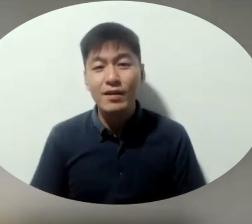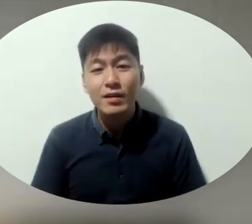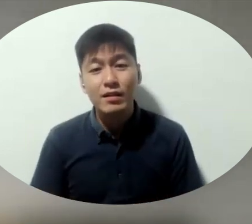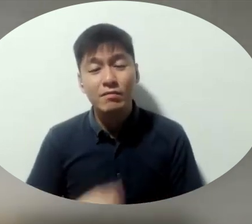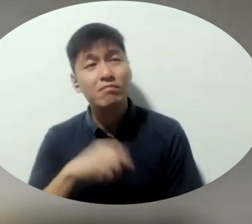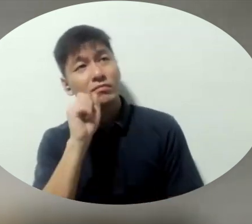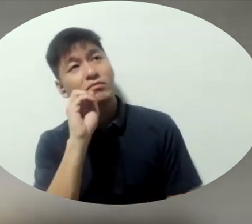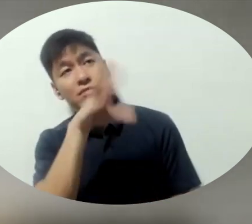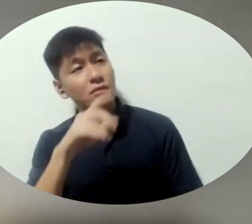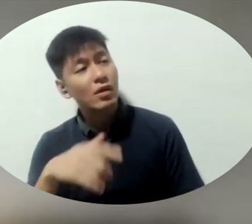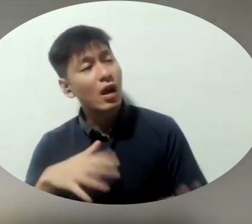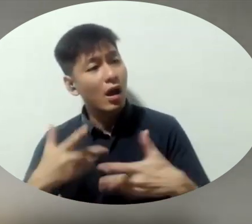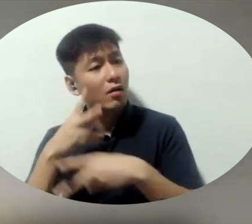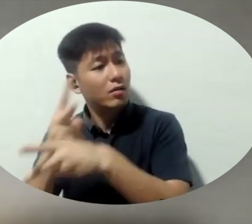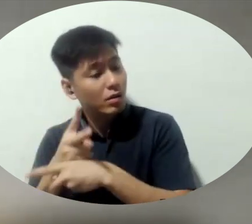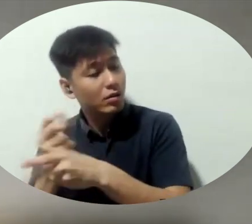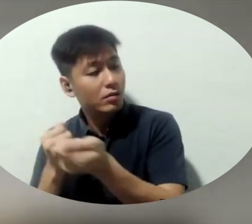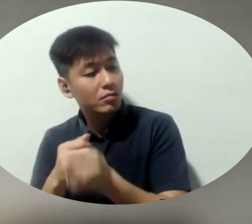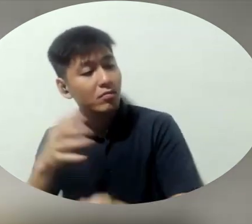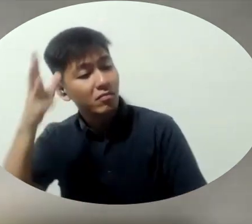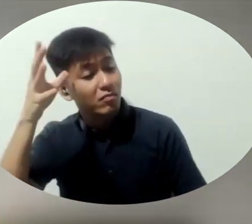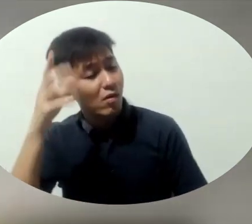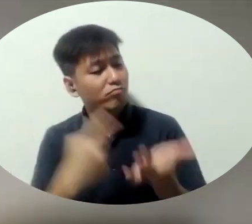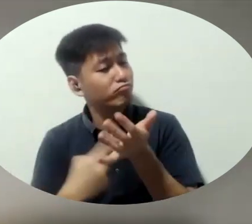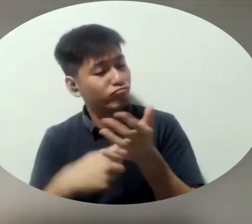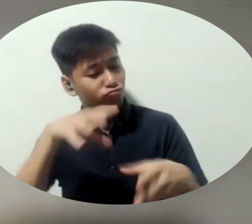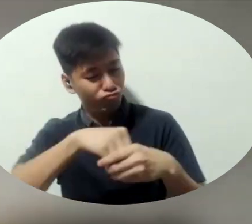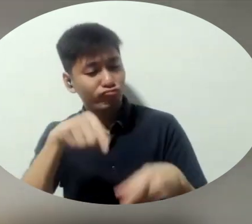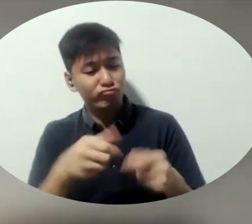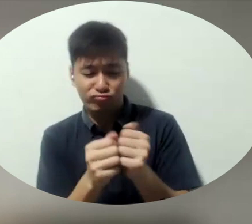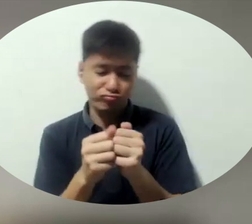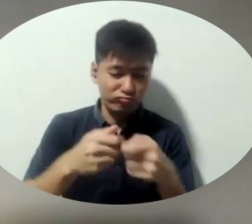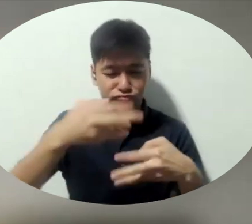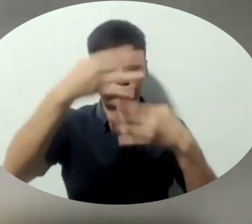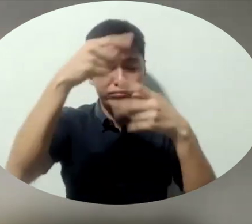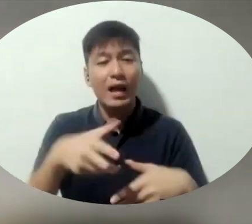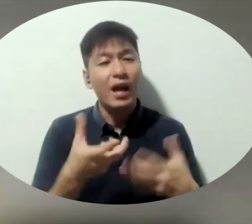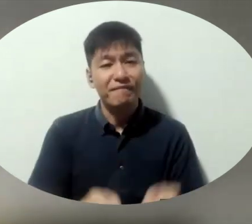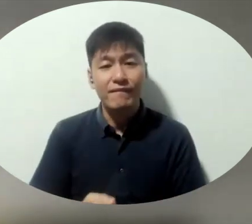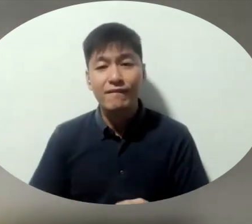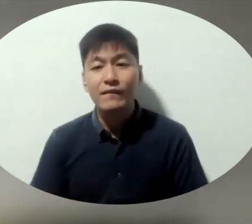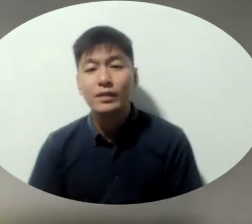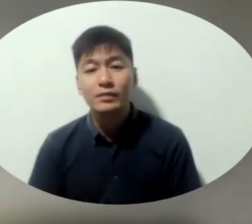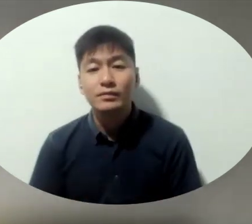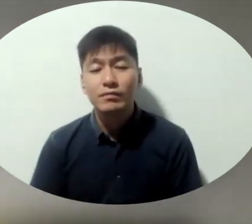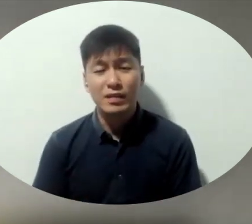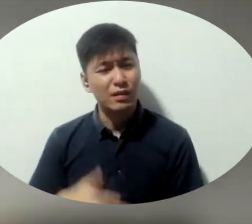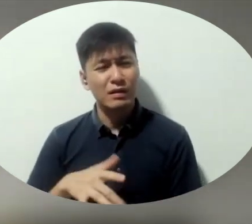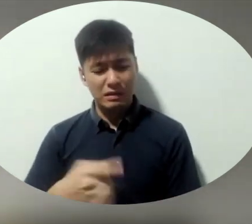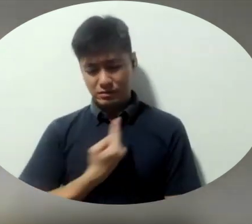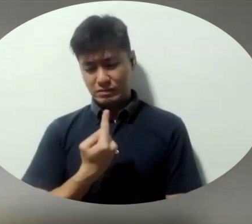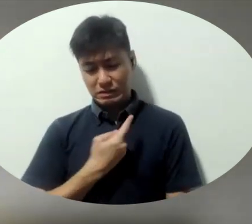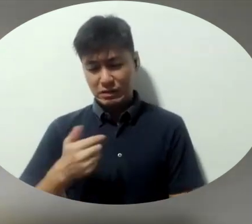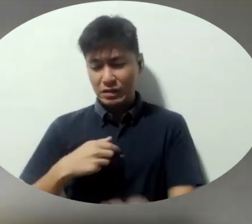me time to have dignity and ability to contribute to a larger community. And that's I think where